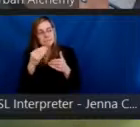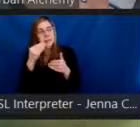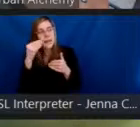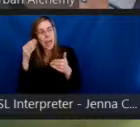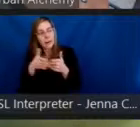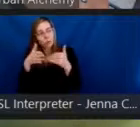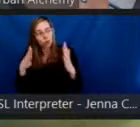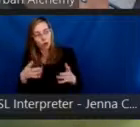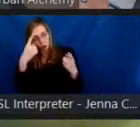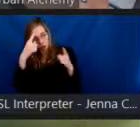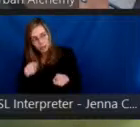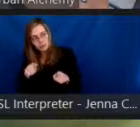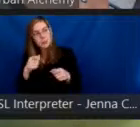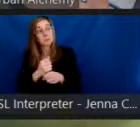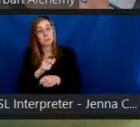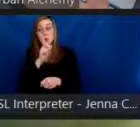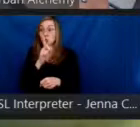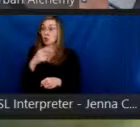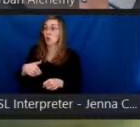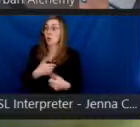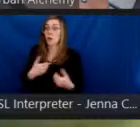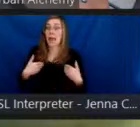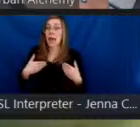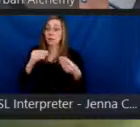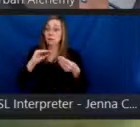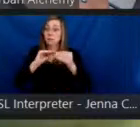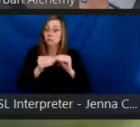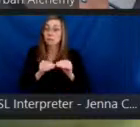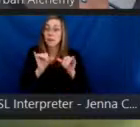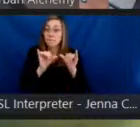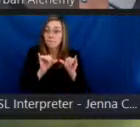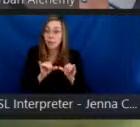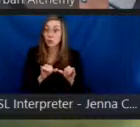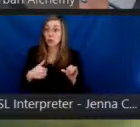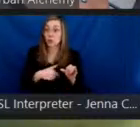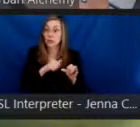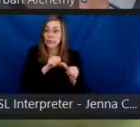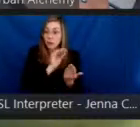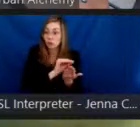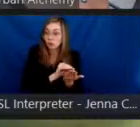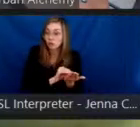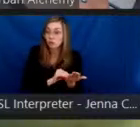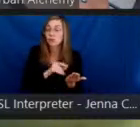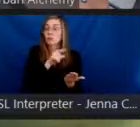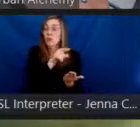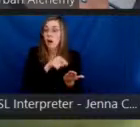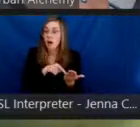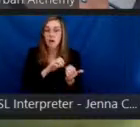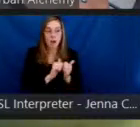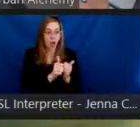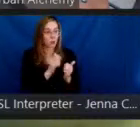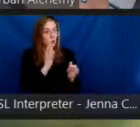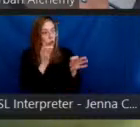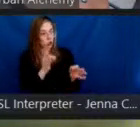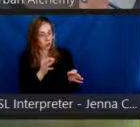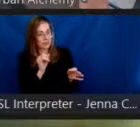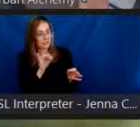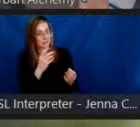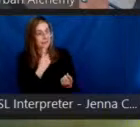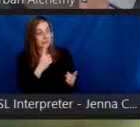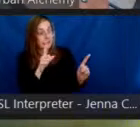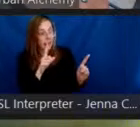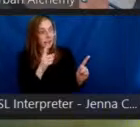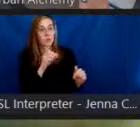that we can track together. These are data points. These are measures of success that we can determine whether this is going to work or